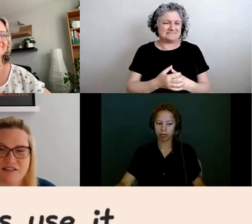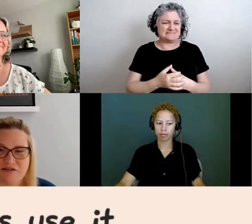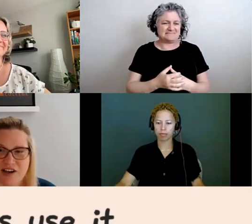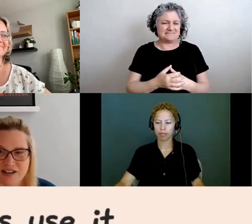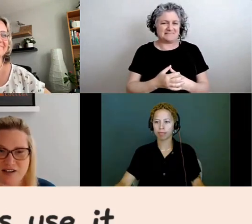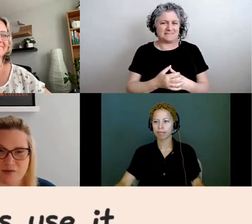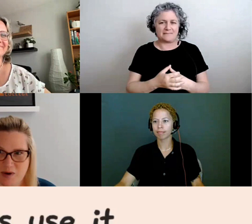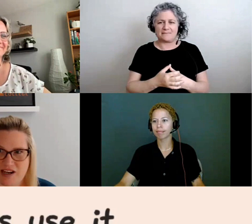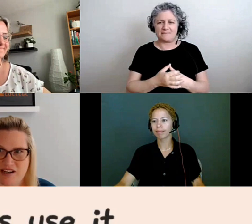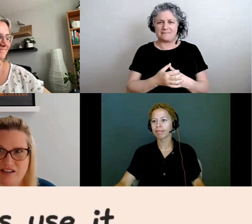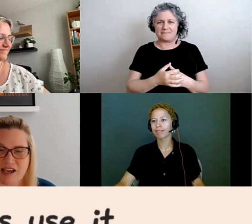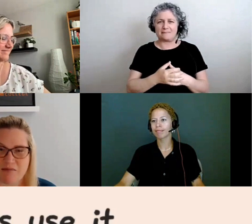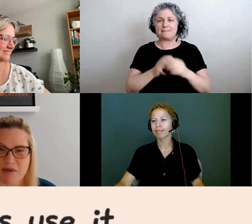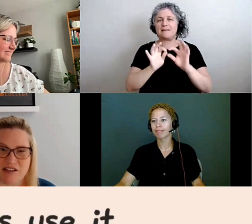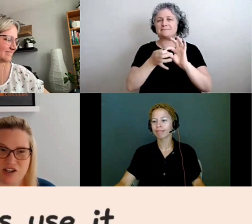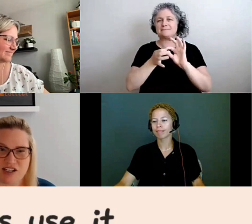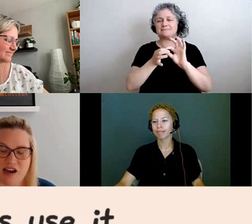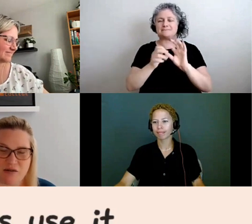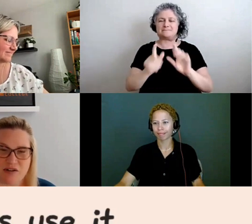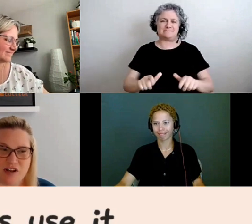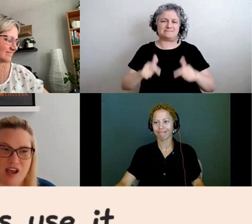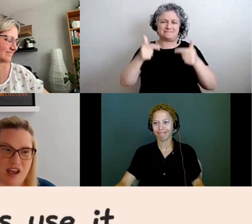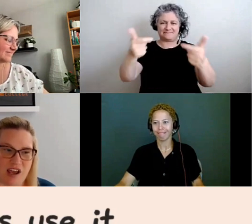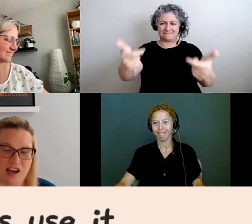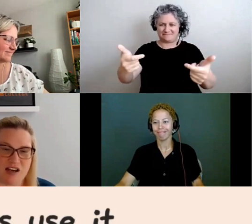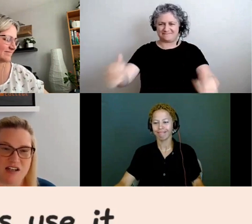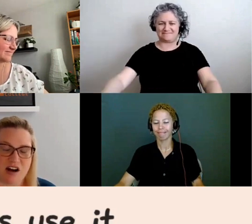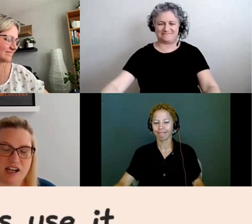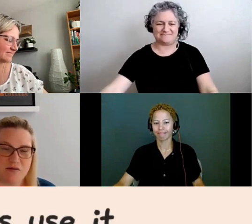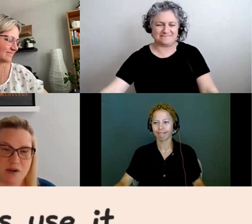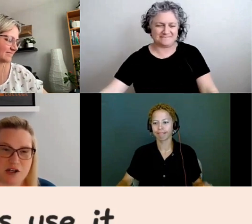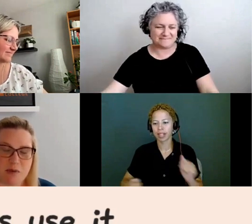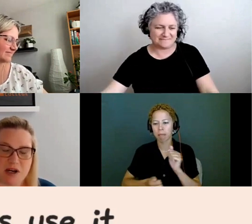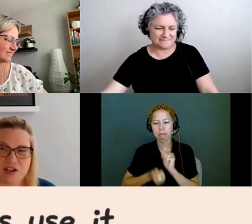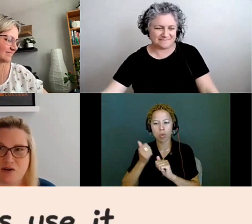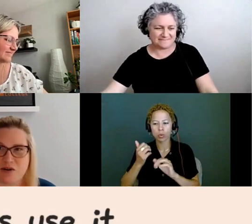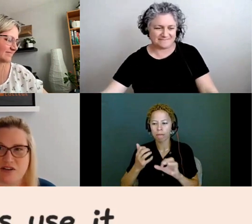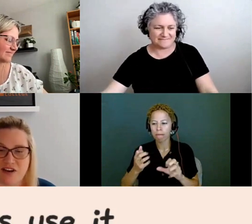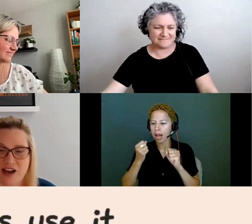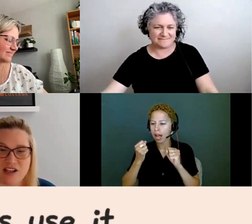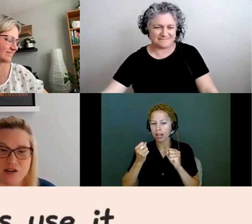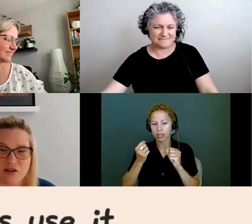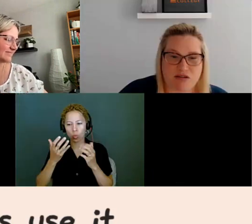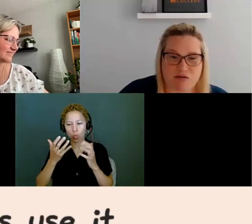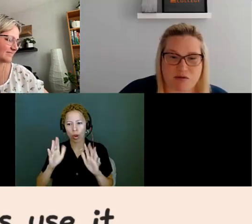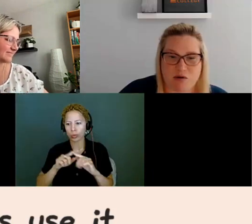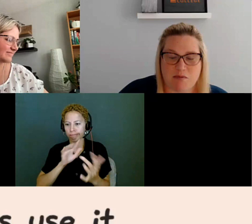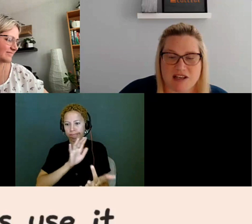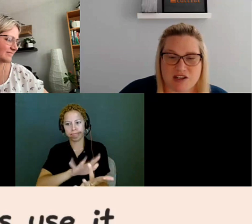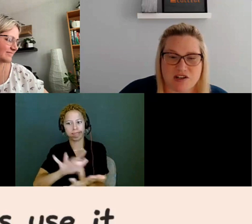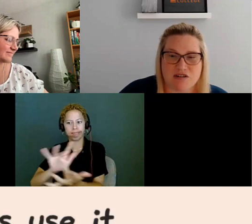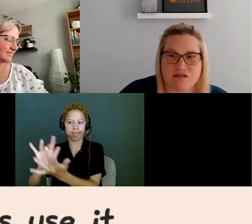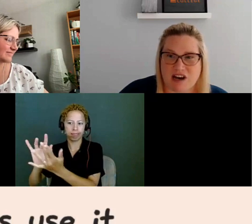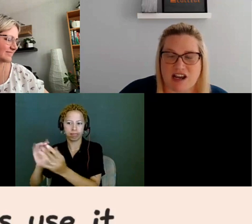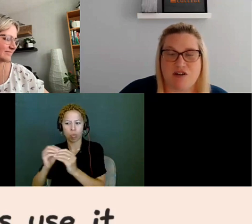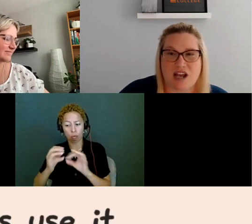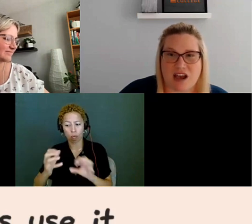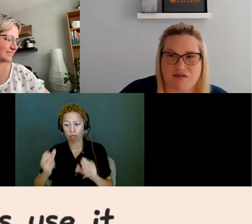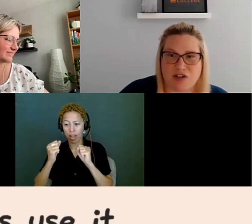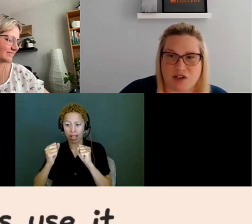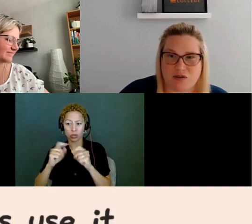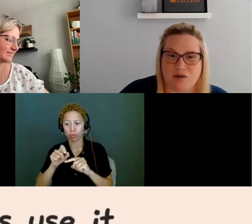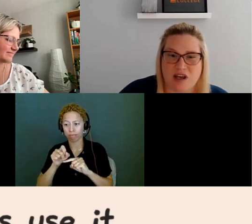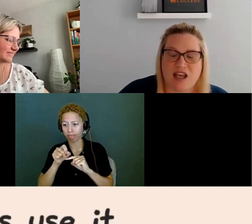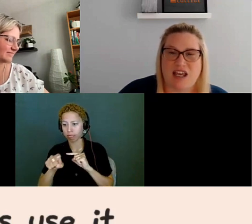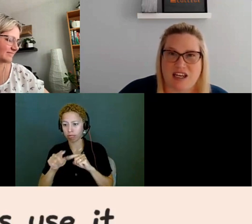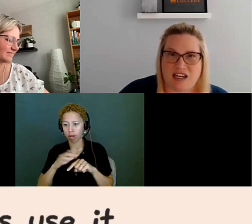It is the fastest way to get messages out. And I can reach my students faster through Messenger than I could